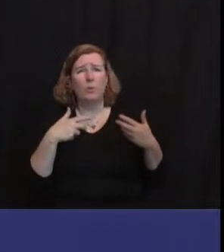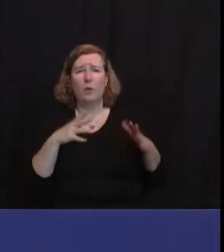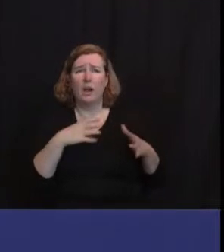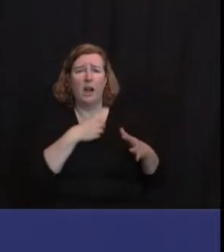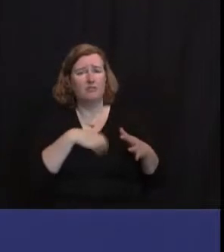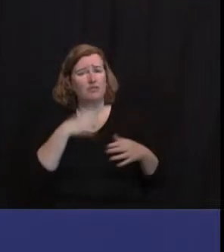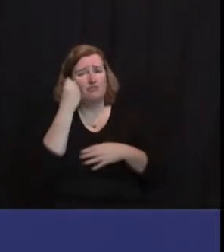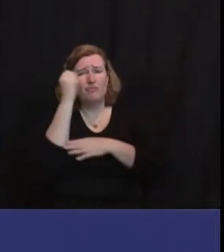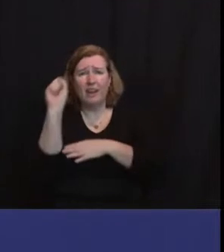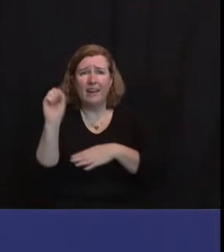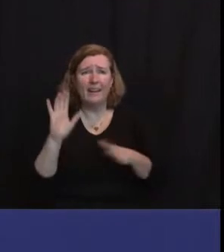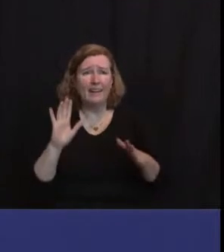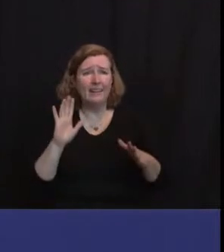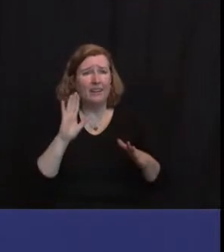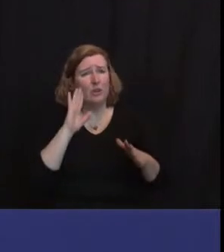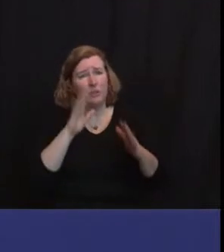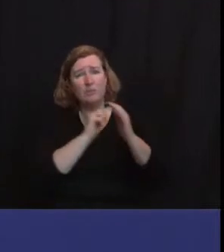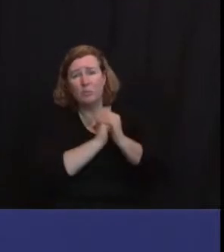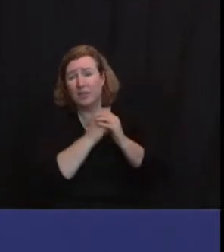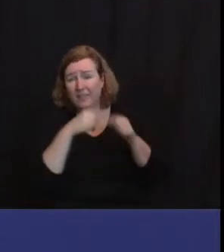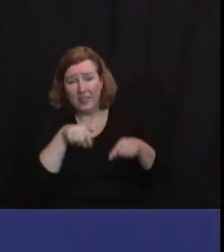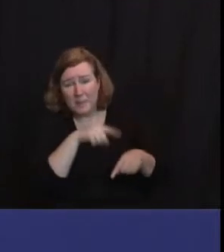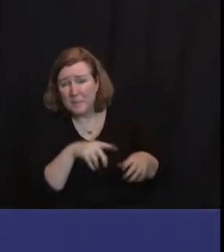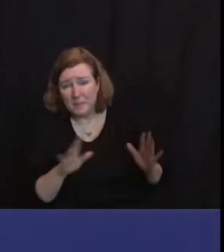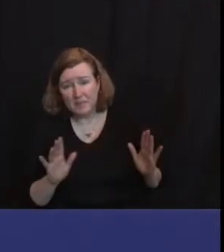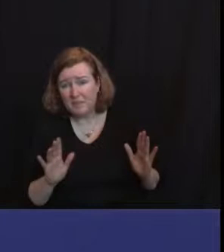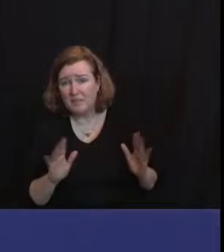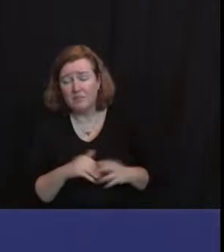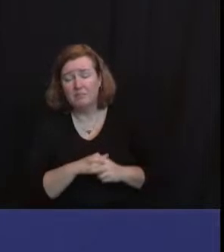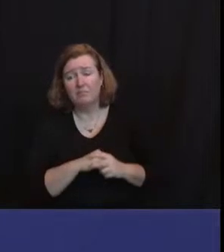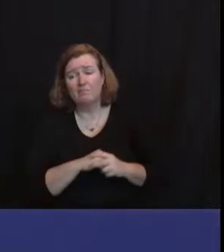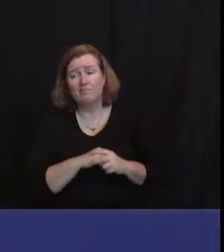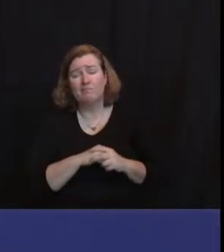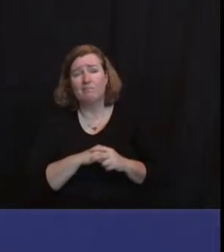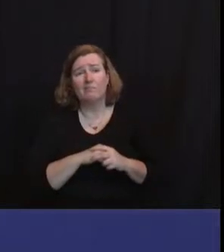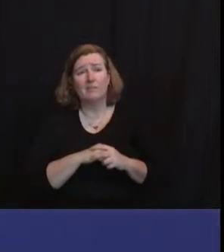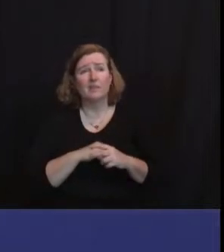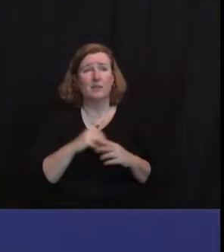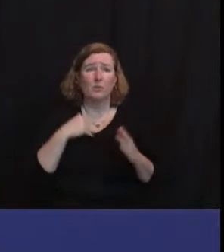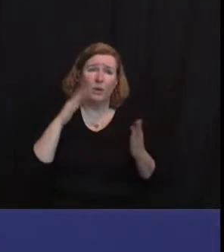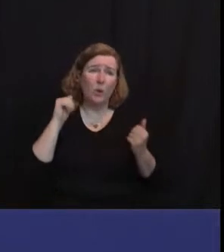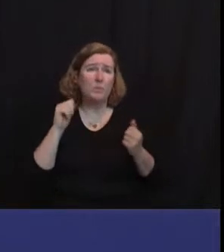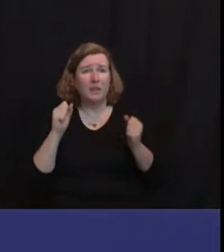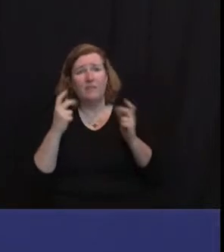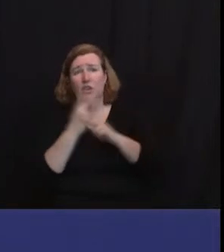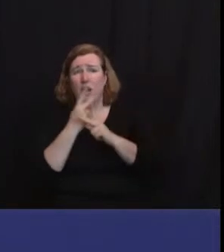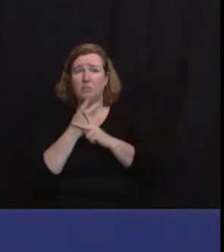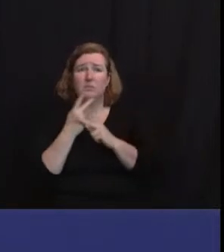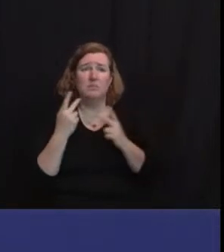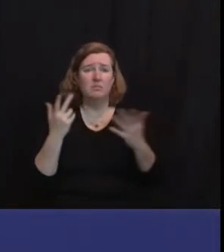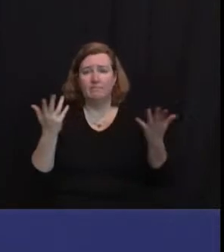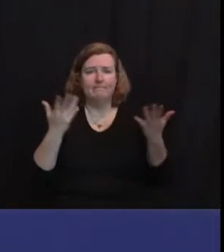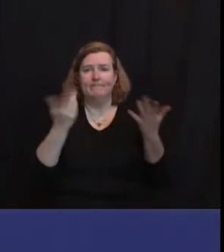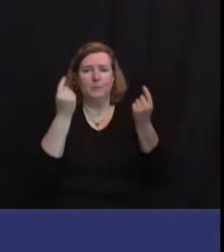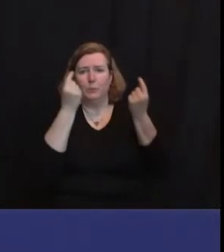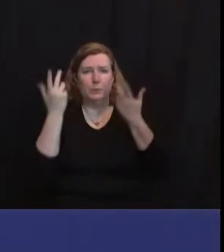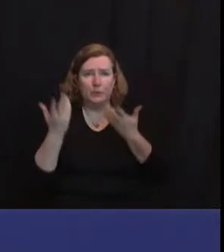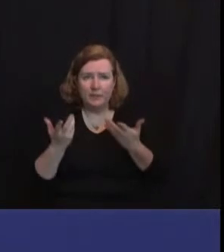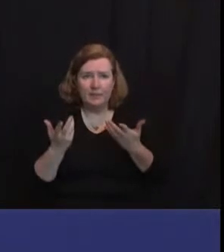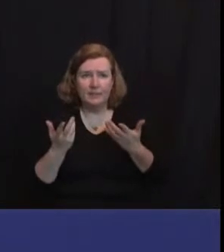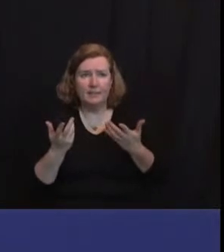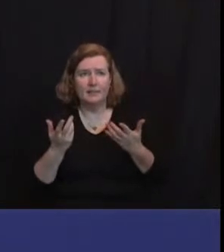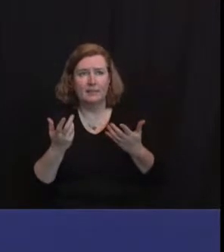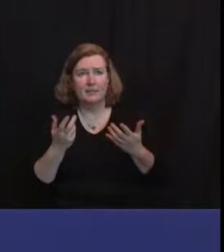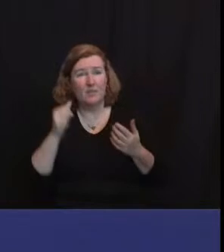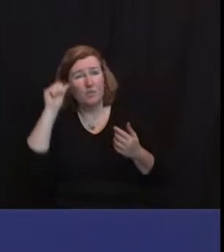keep them in our prayers. I would hope that we can figure something out as it relates to the American Rescue Plan